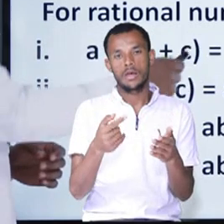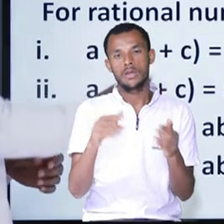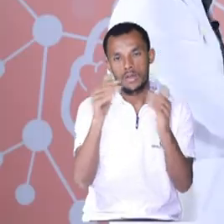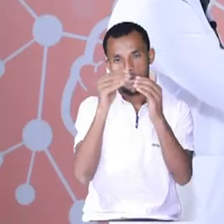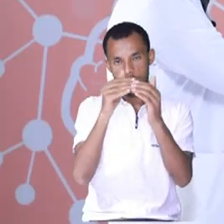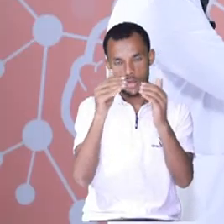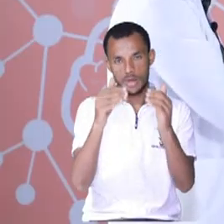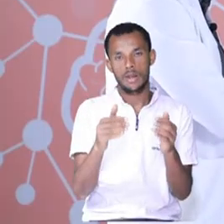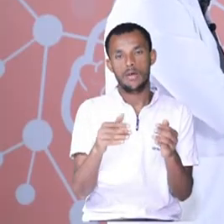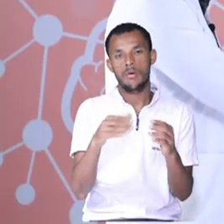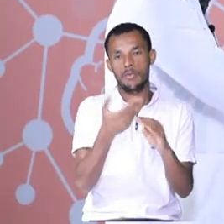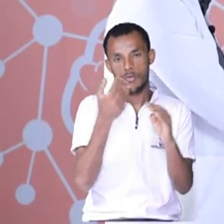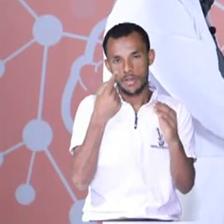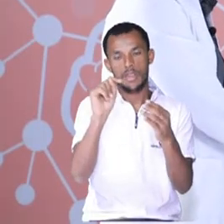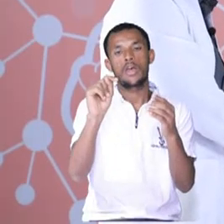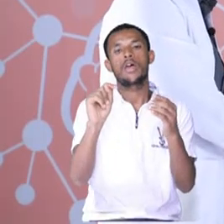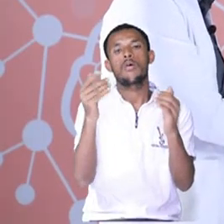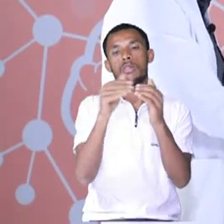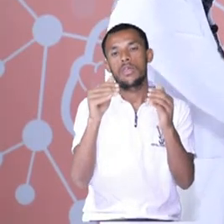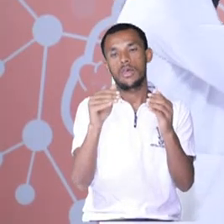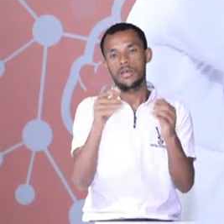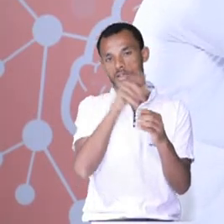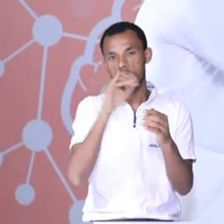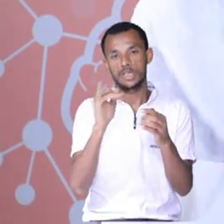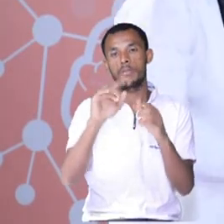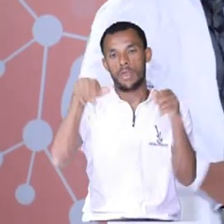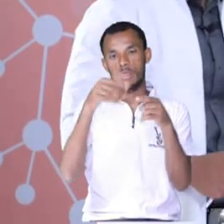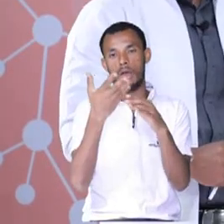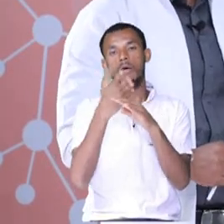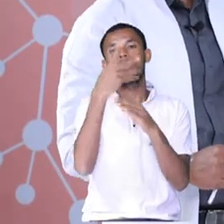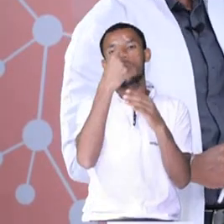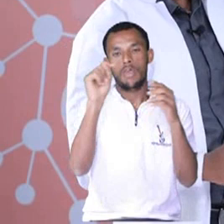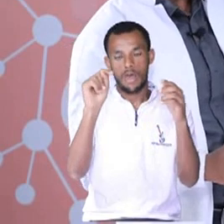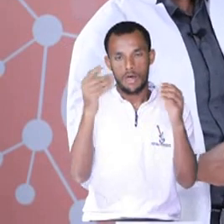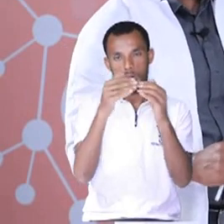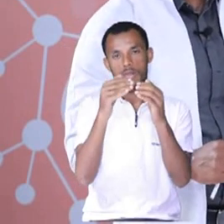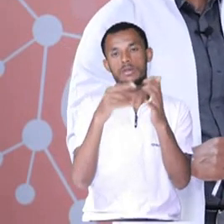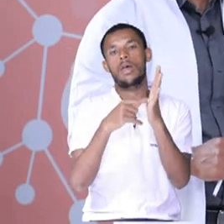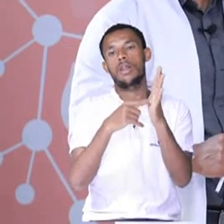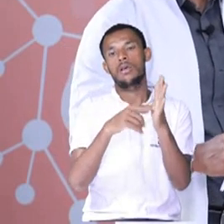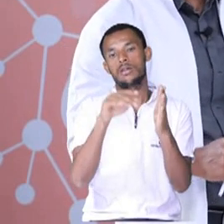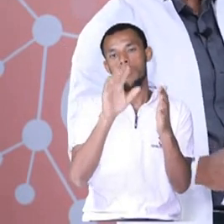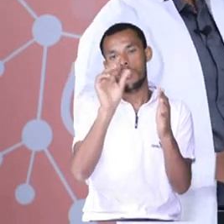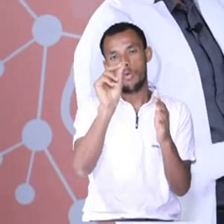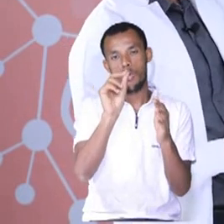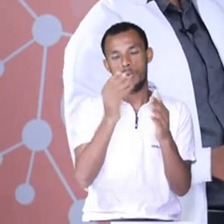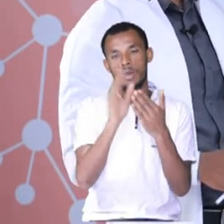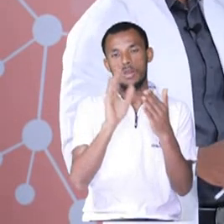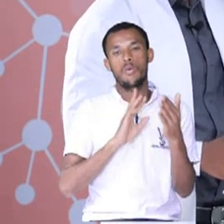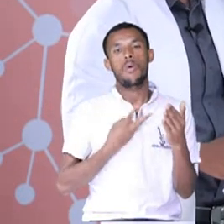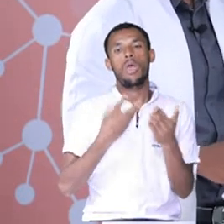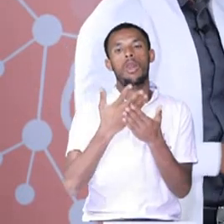equality sign, before the equality sign there is a bracket, but after the equality sign there is no a bracket sign. That means